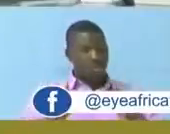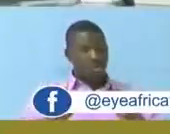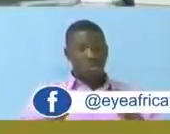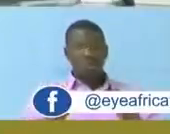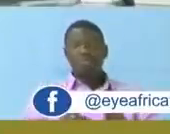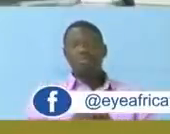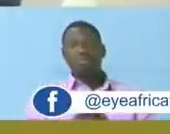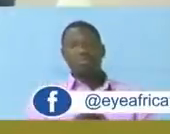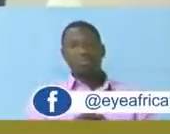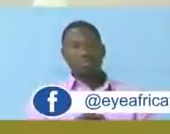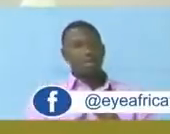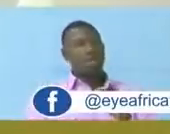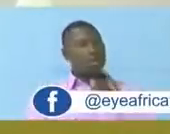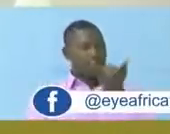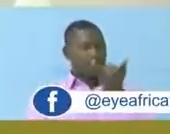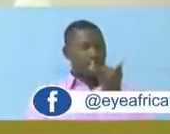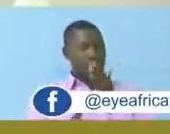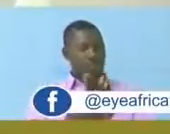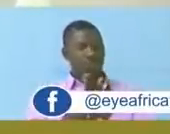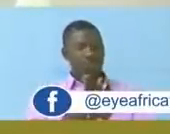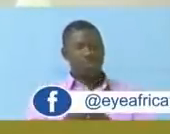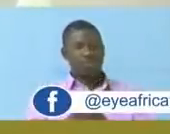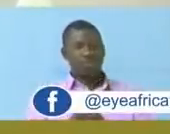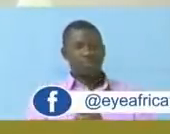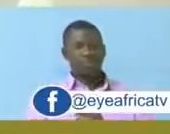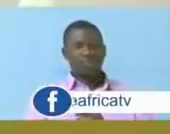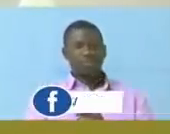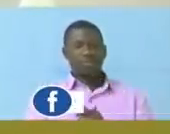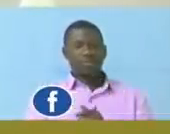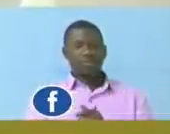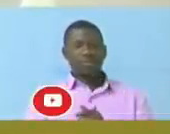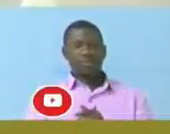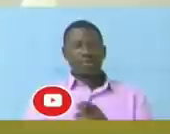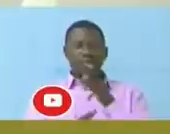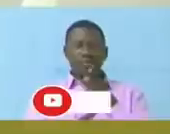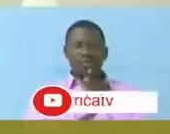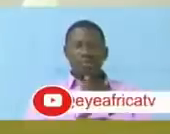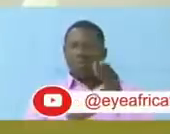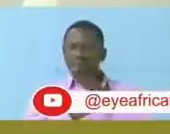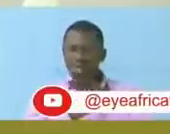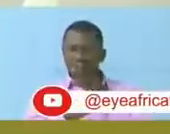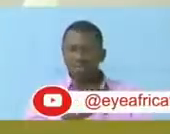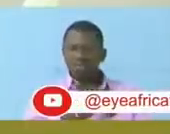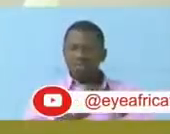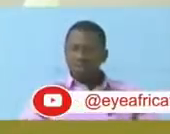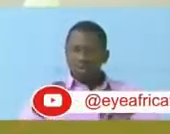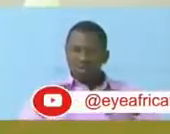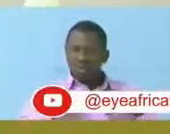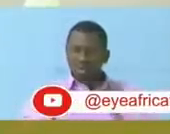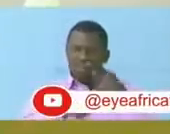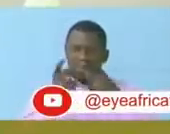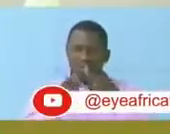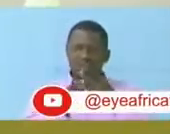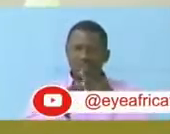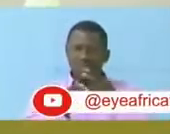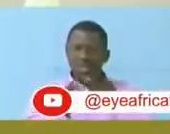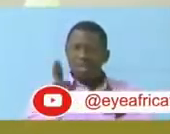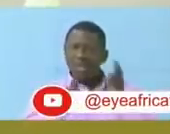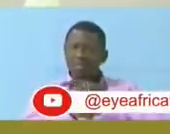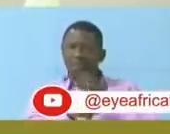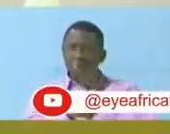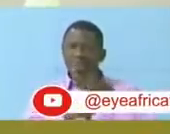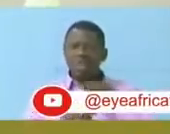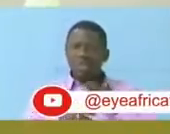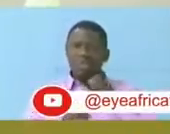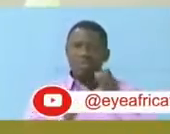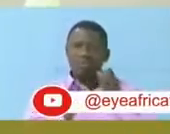to yala. Have you ever caused these things to be investigated? Inana prosecuted? Nana inana fero landi le